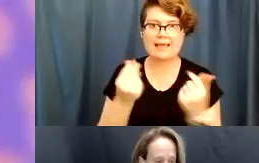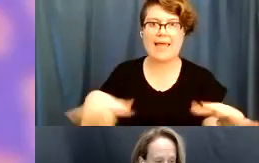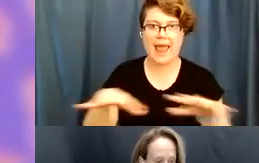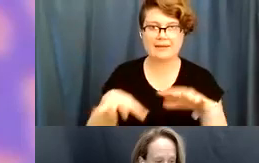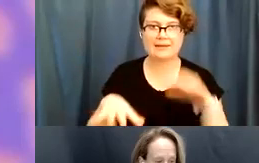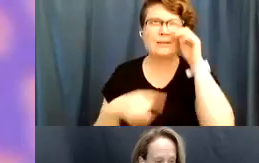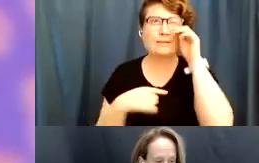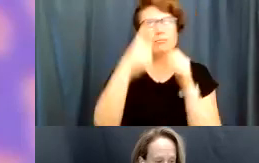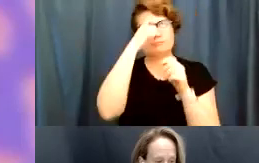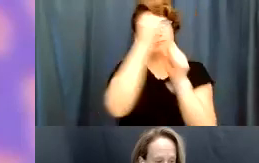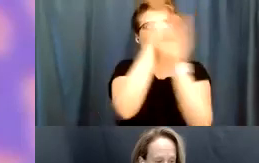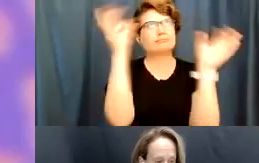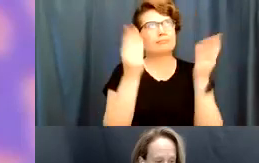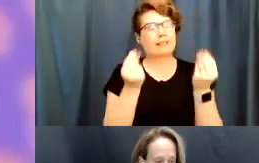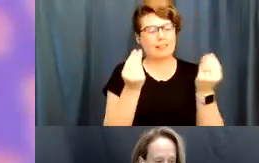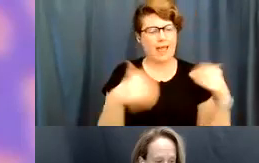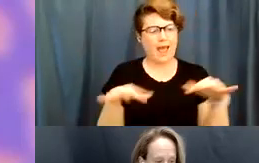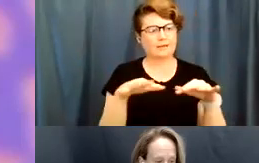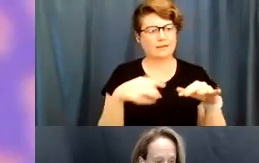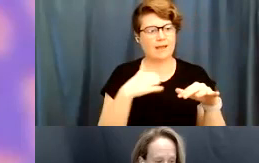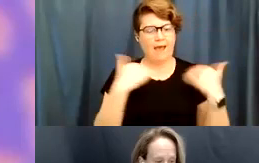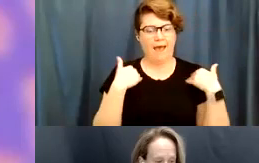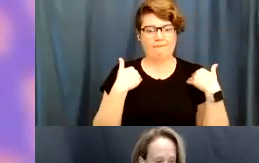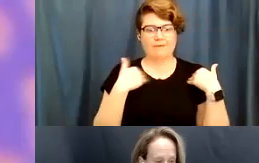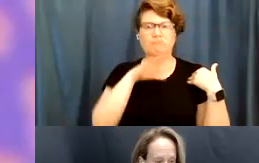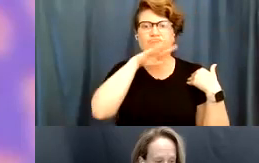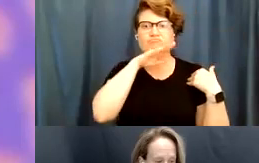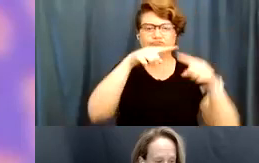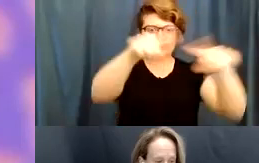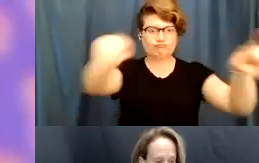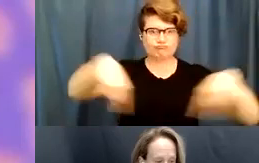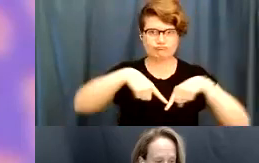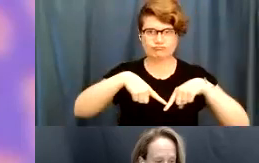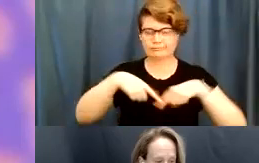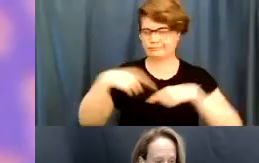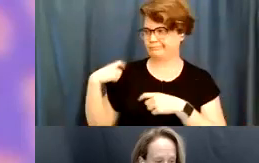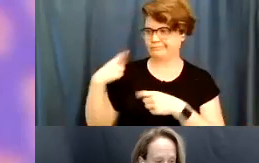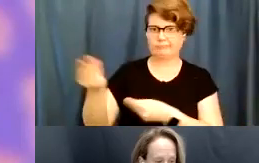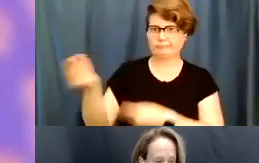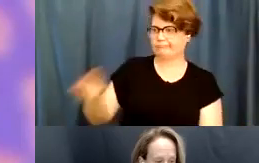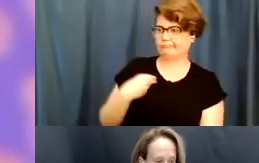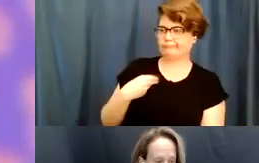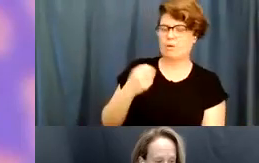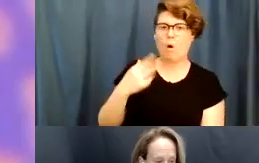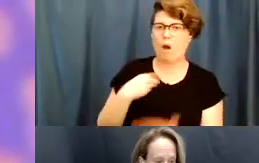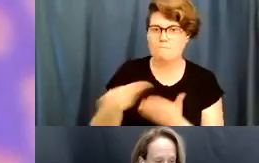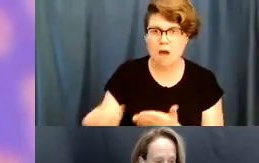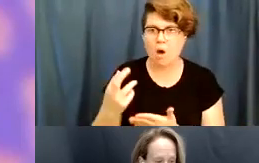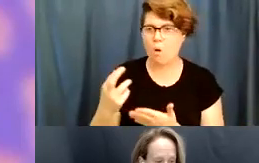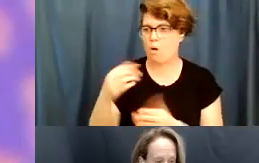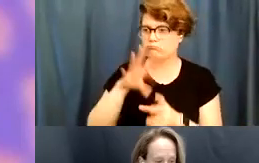think, you just have this plot of land. You inherited it, you bought it, it's been in the